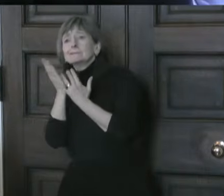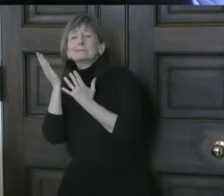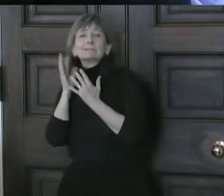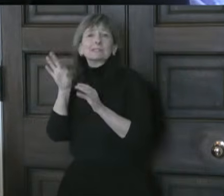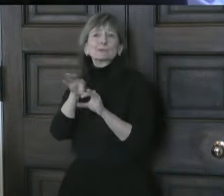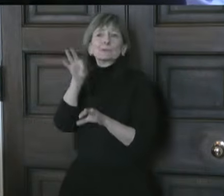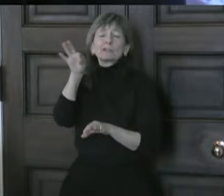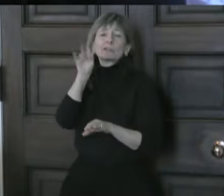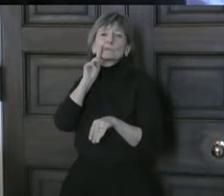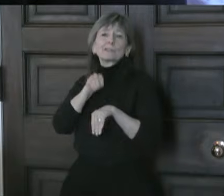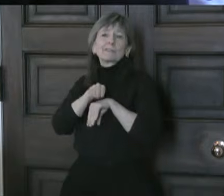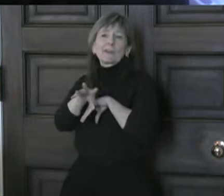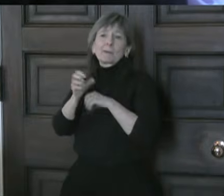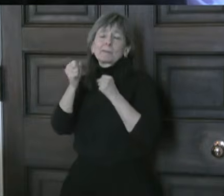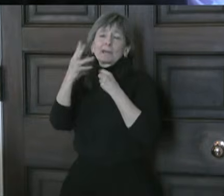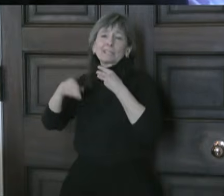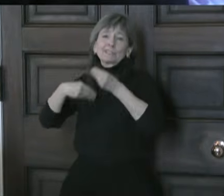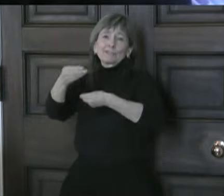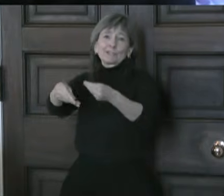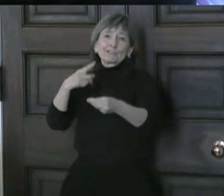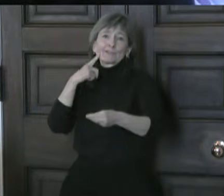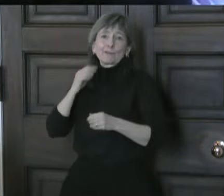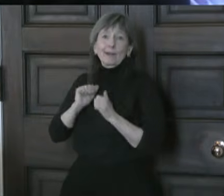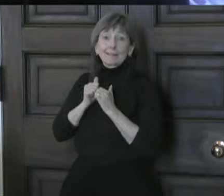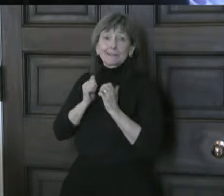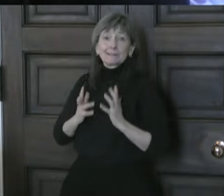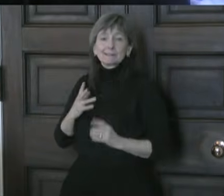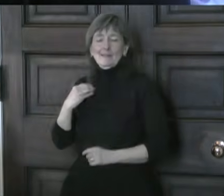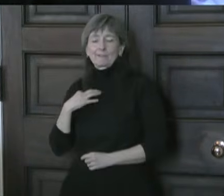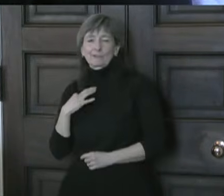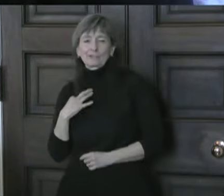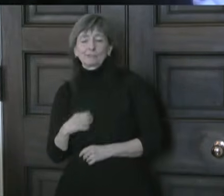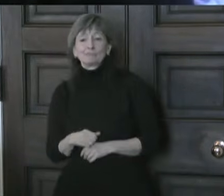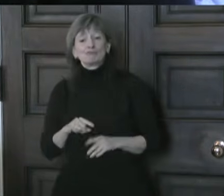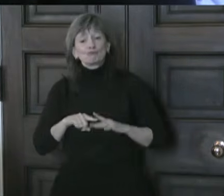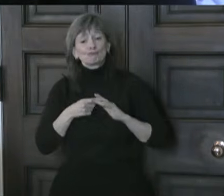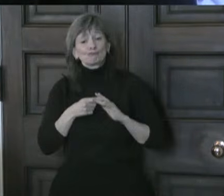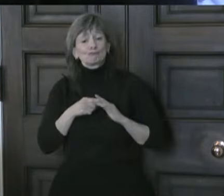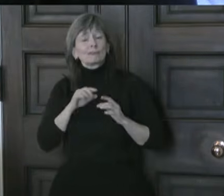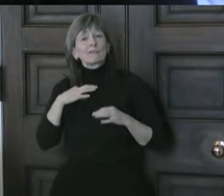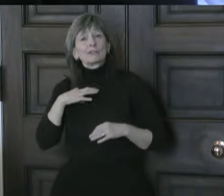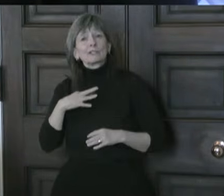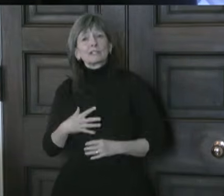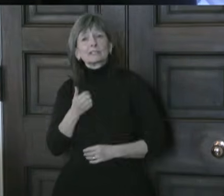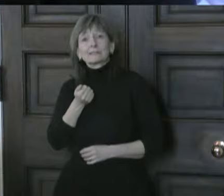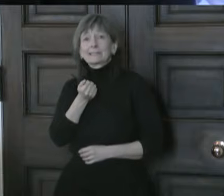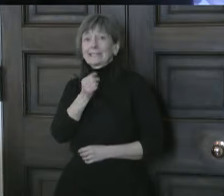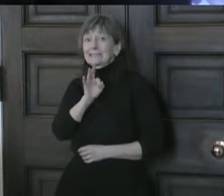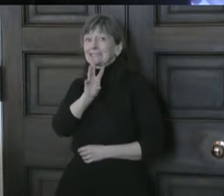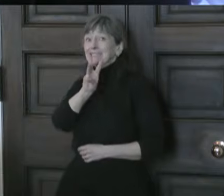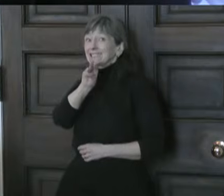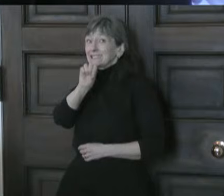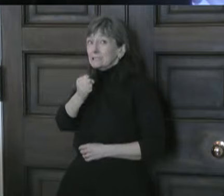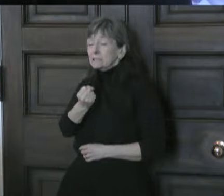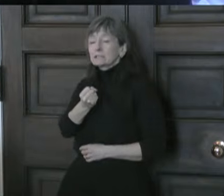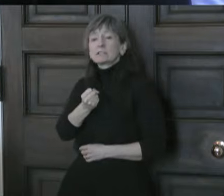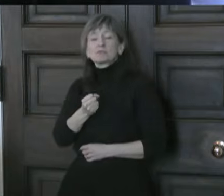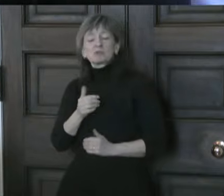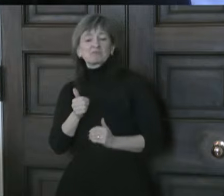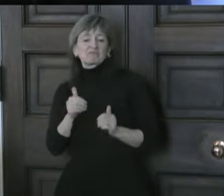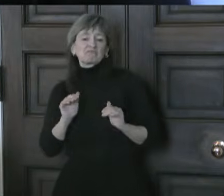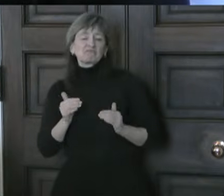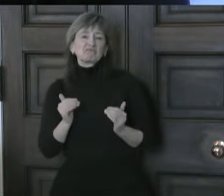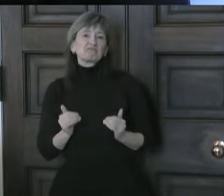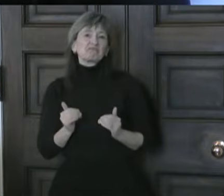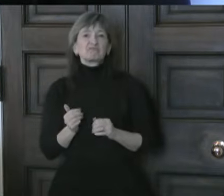of athletes and volunteers. Ms. Winters began volunteering in the late 1960s as a minor softball